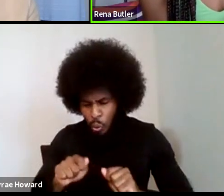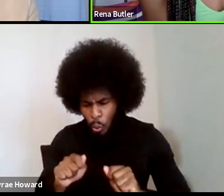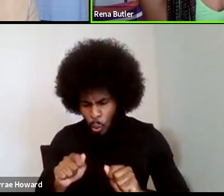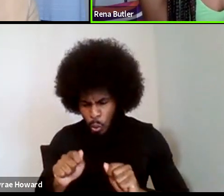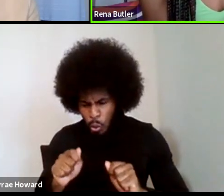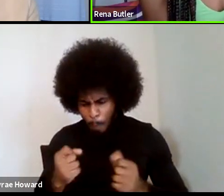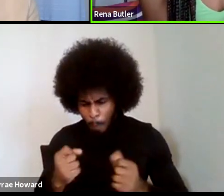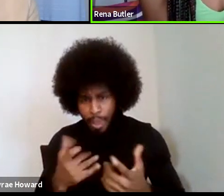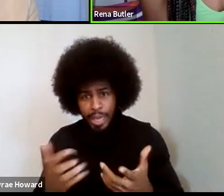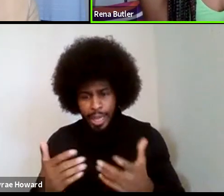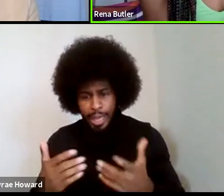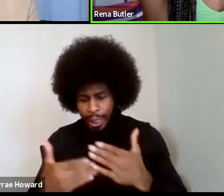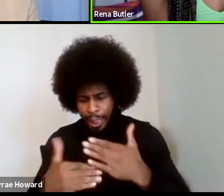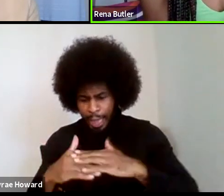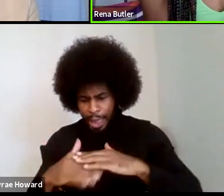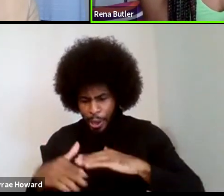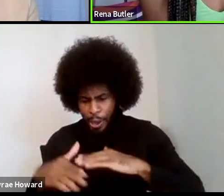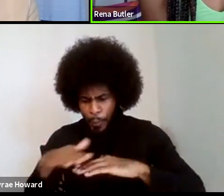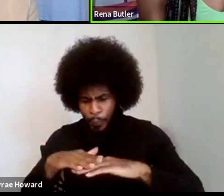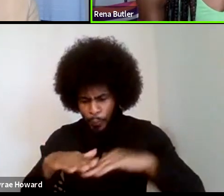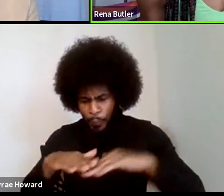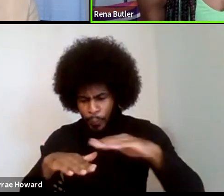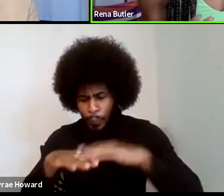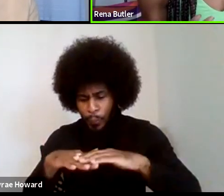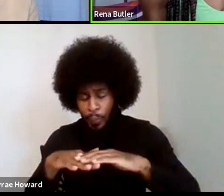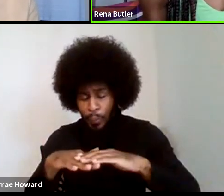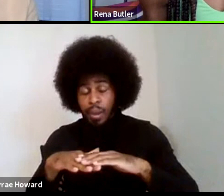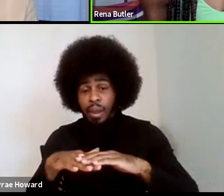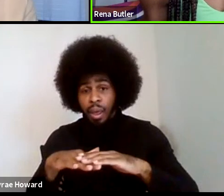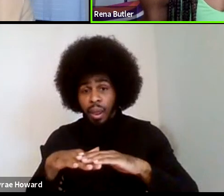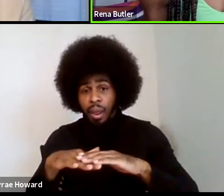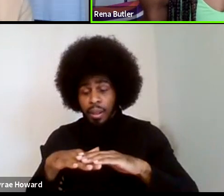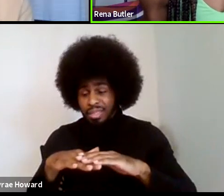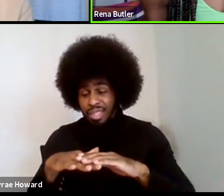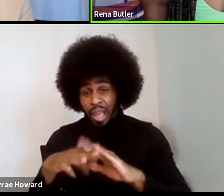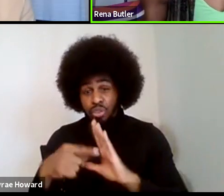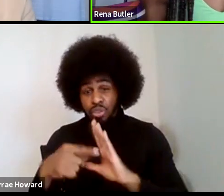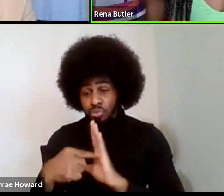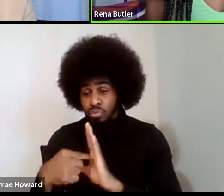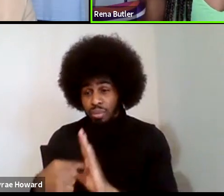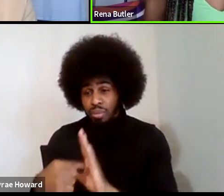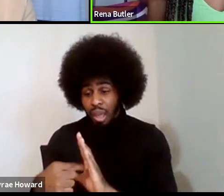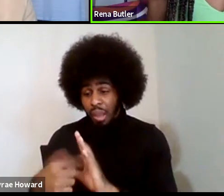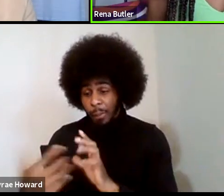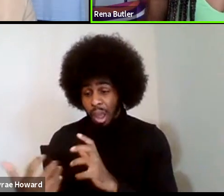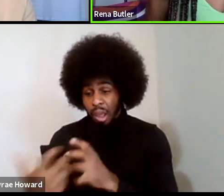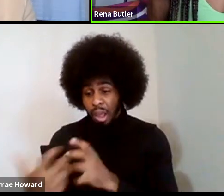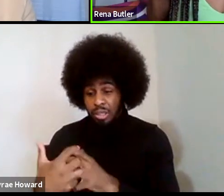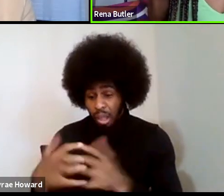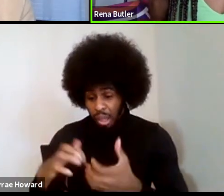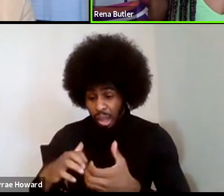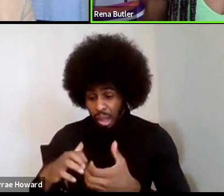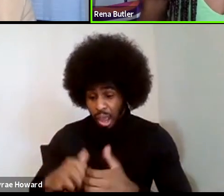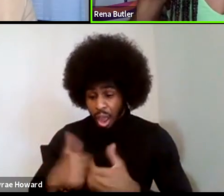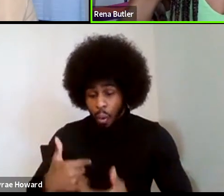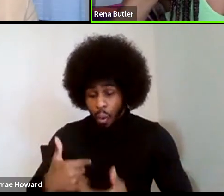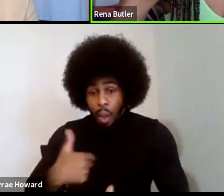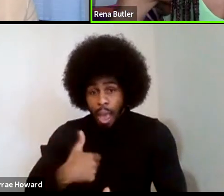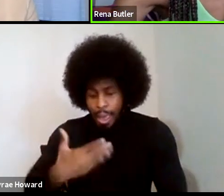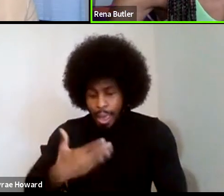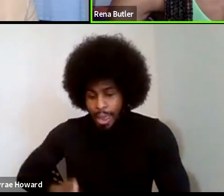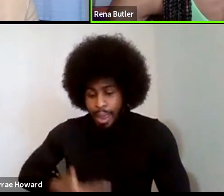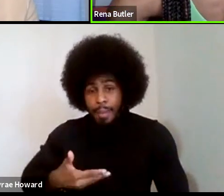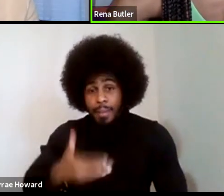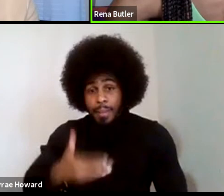it's synonymous to how I try to project myself or how I just try to be in society, being a Black